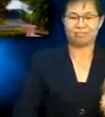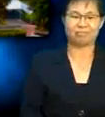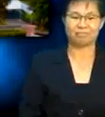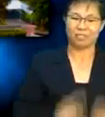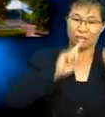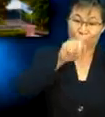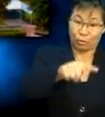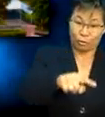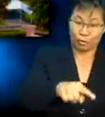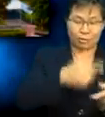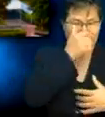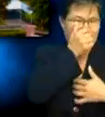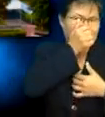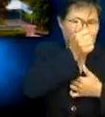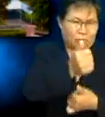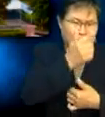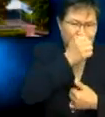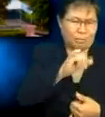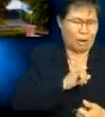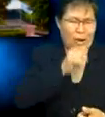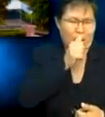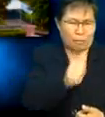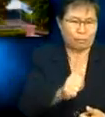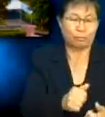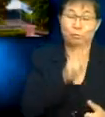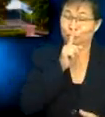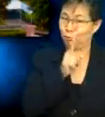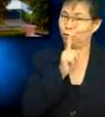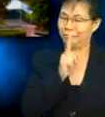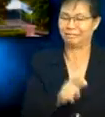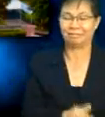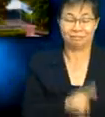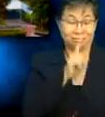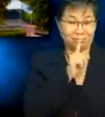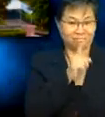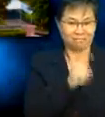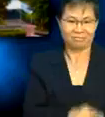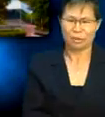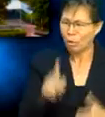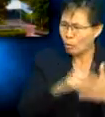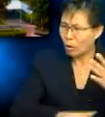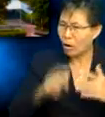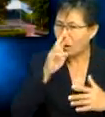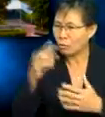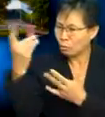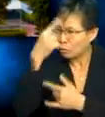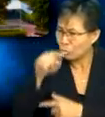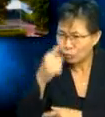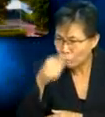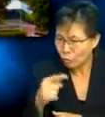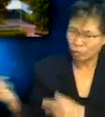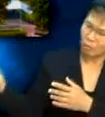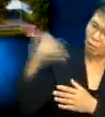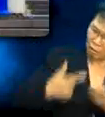It's going to be interesting, I am sure. Well, what are you waiting for? Let's